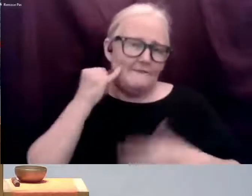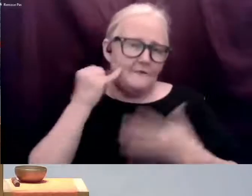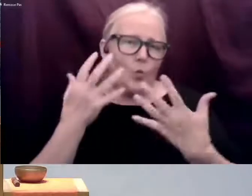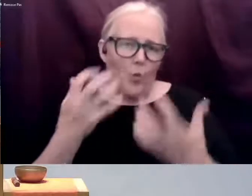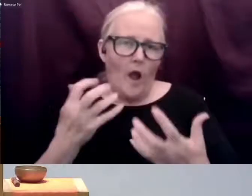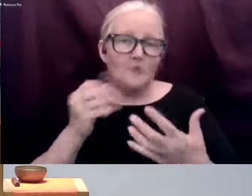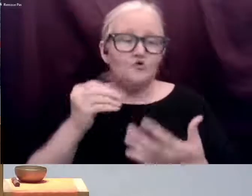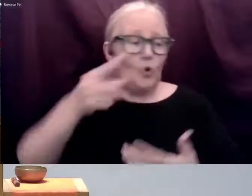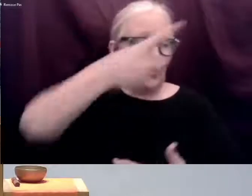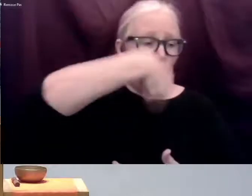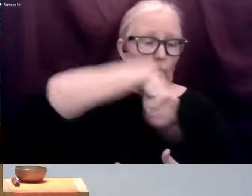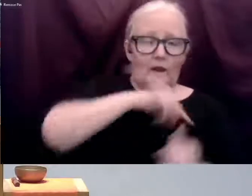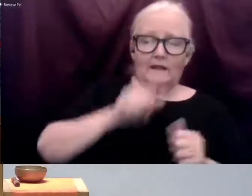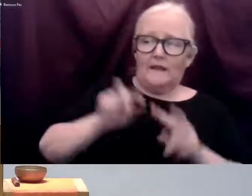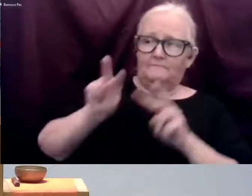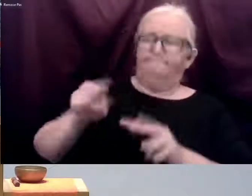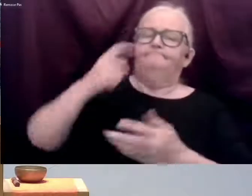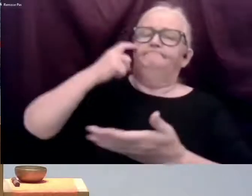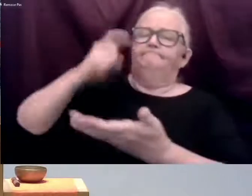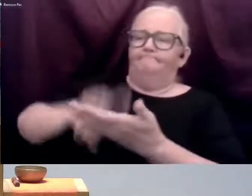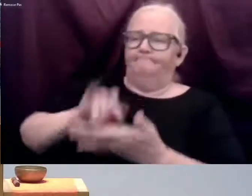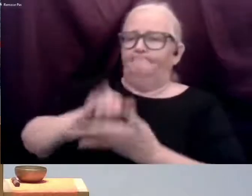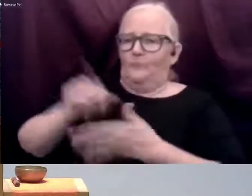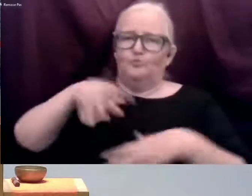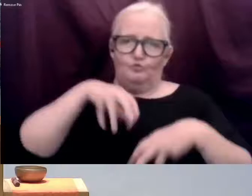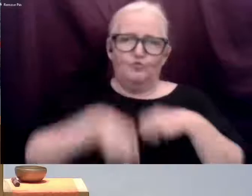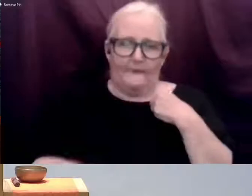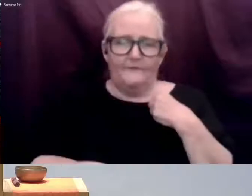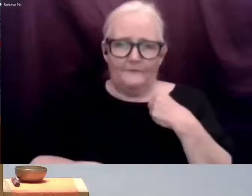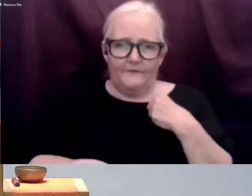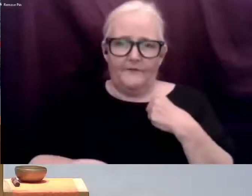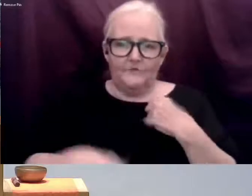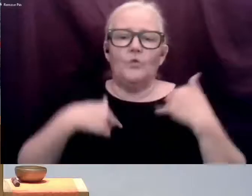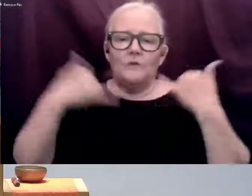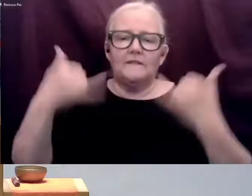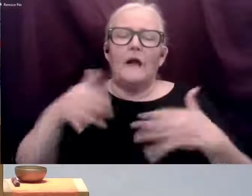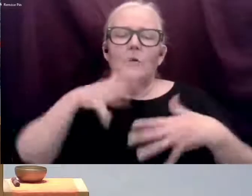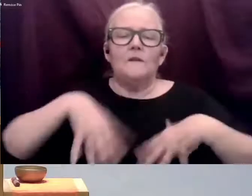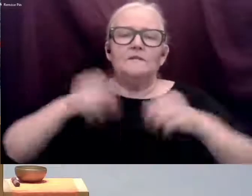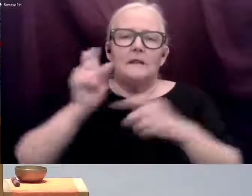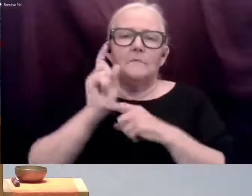your grief. Let us now enter into a moment of quiet together.